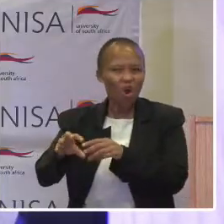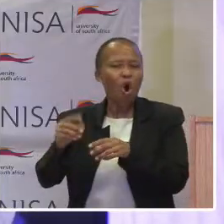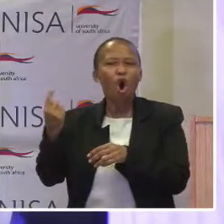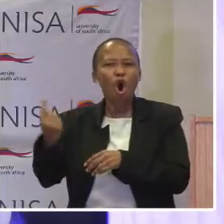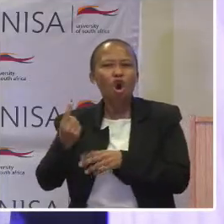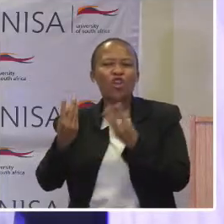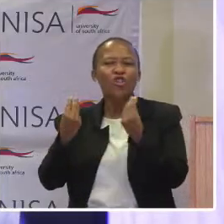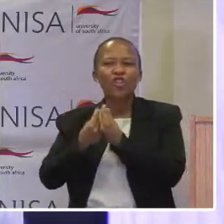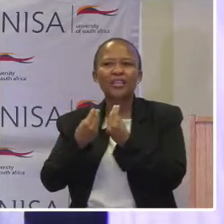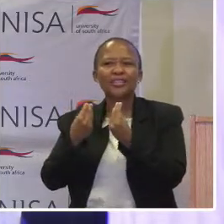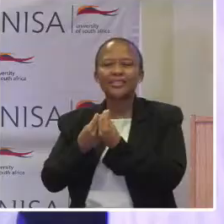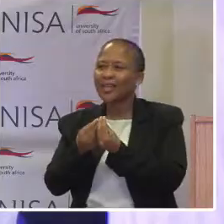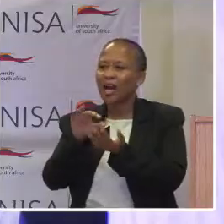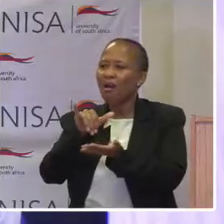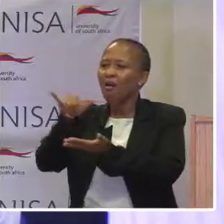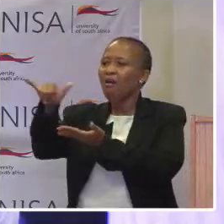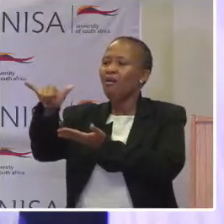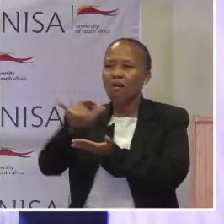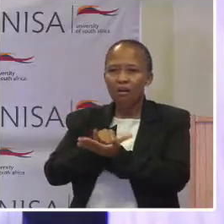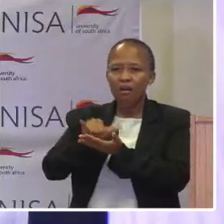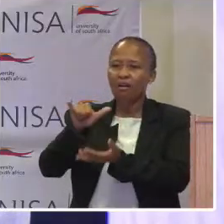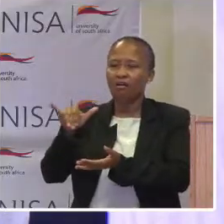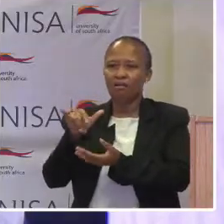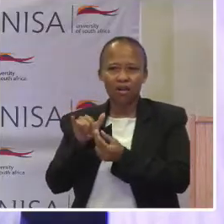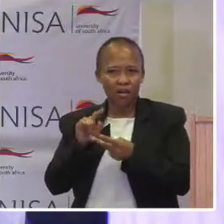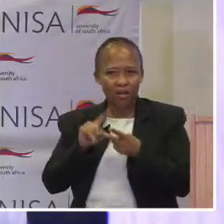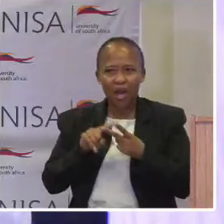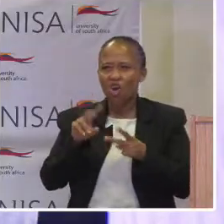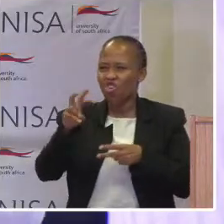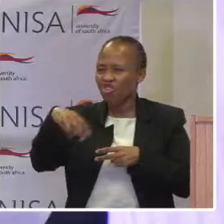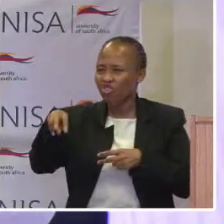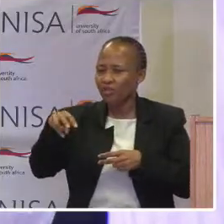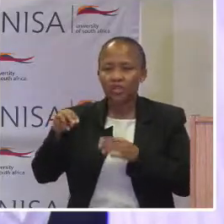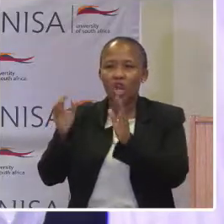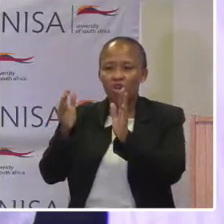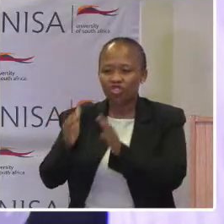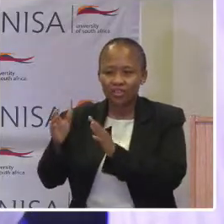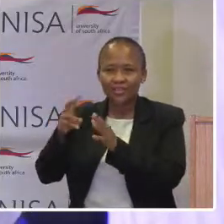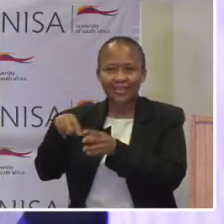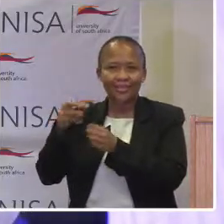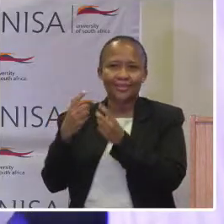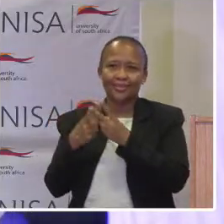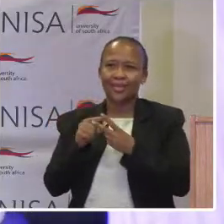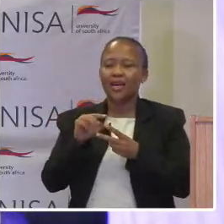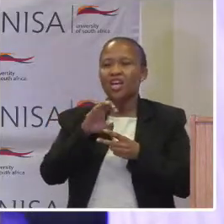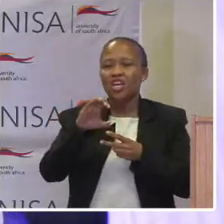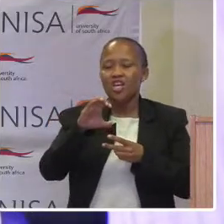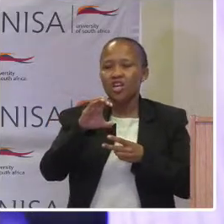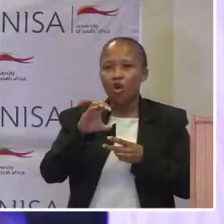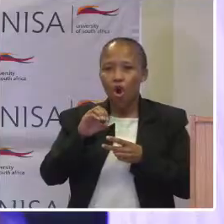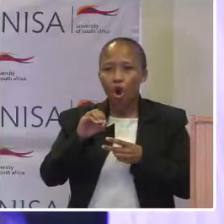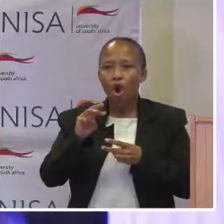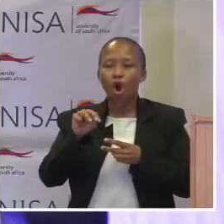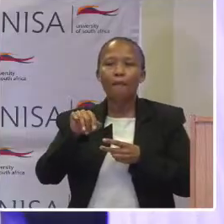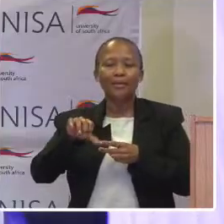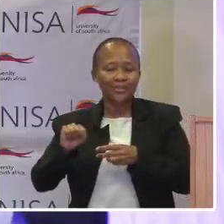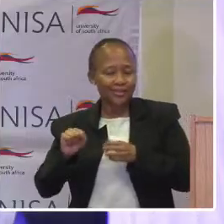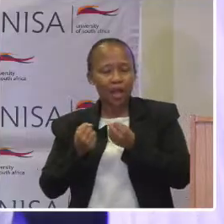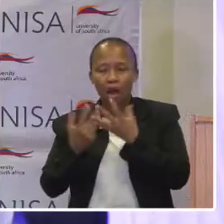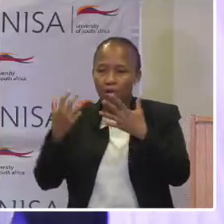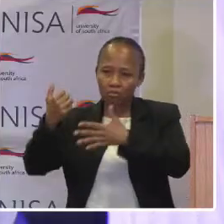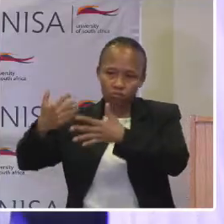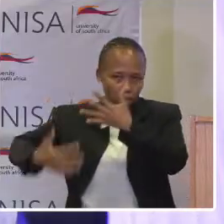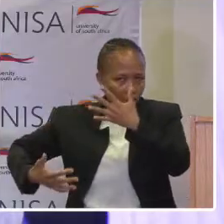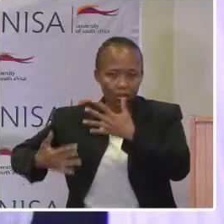E-commerce, logistics, warehousing, all of that. That is the future that is required for us